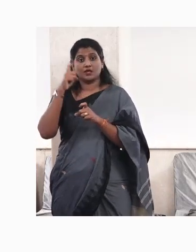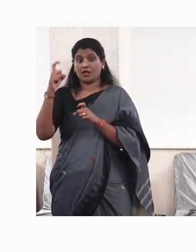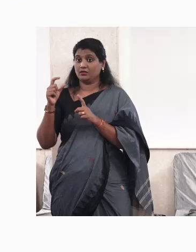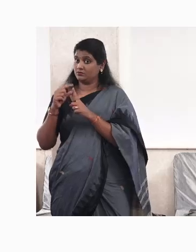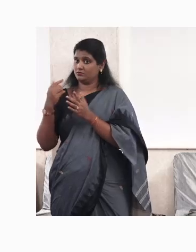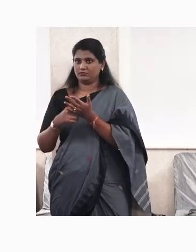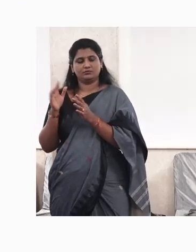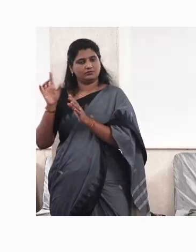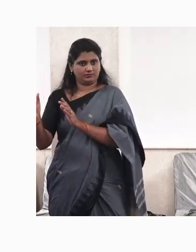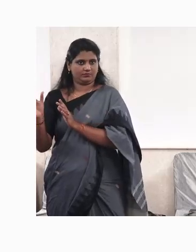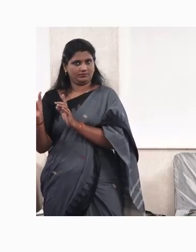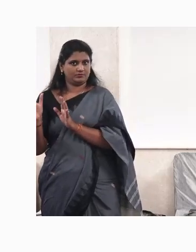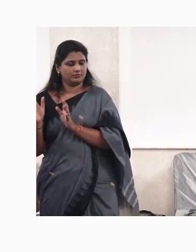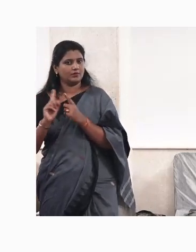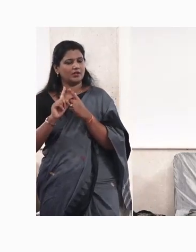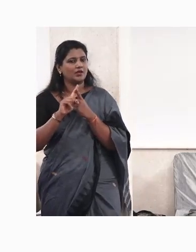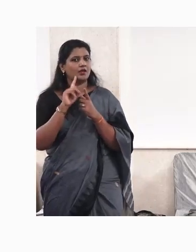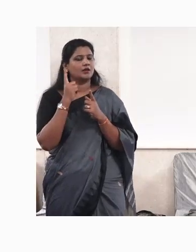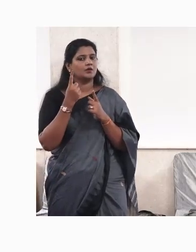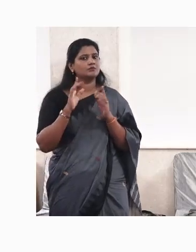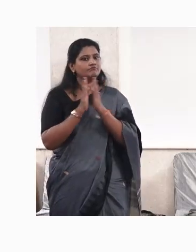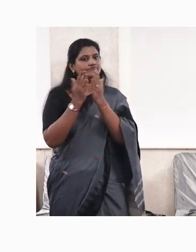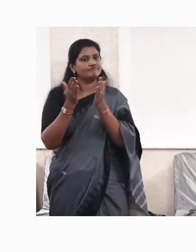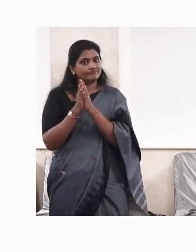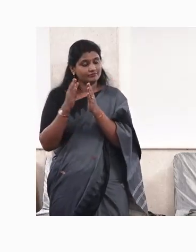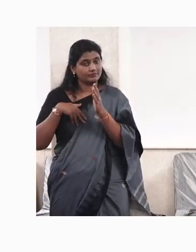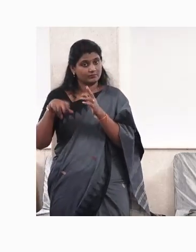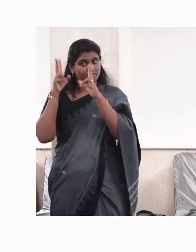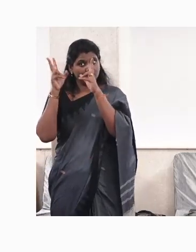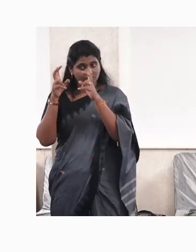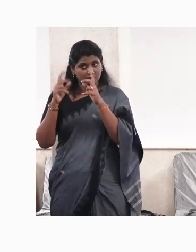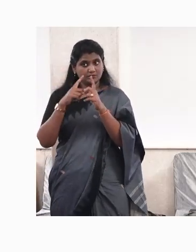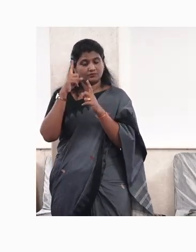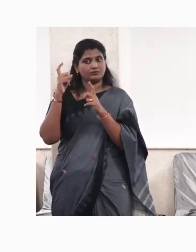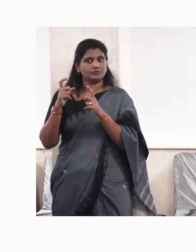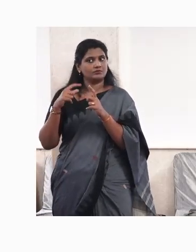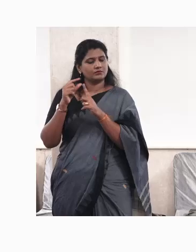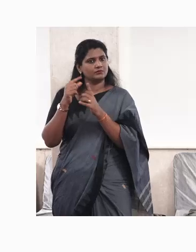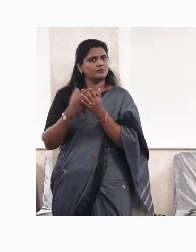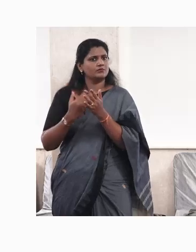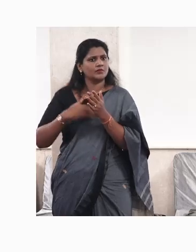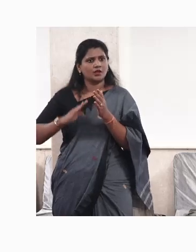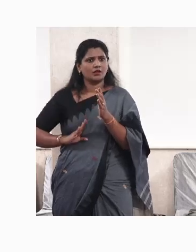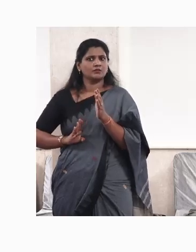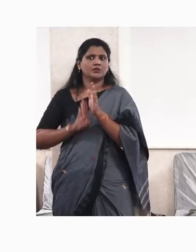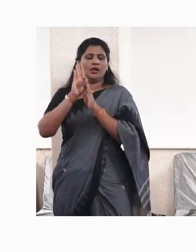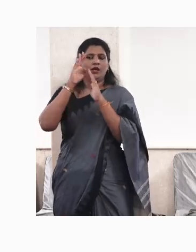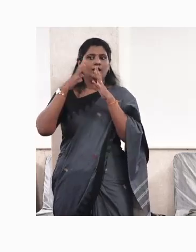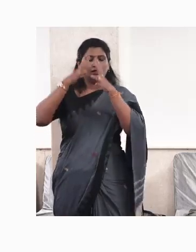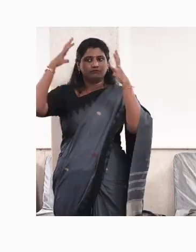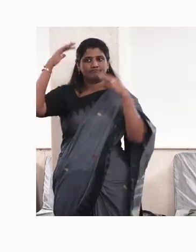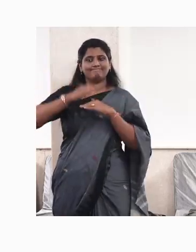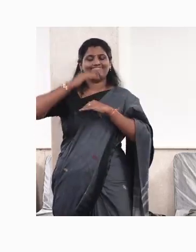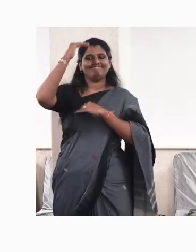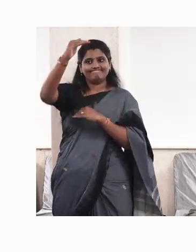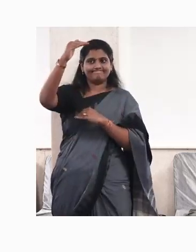principles, there is one book called 7 Principles of Highly Effective People. When I looked